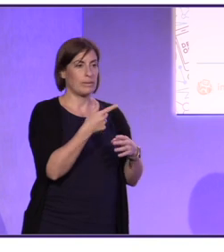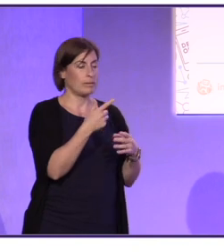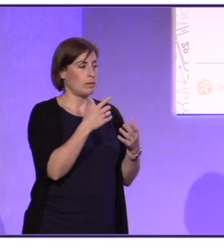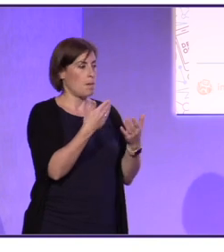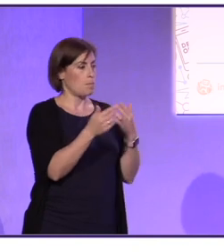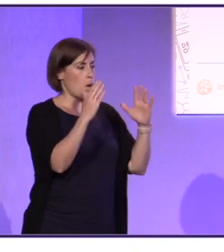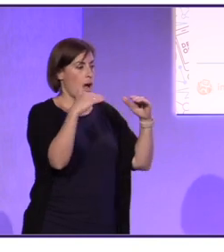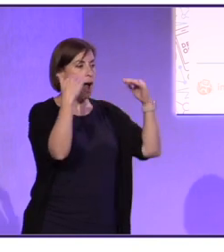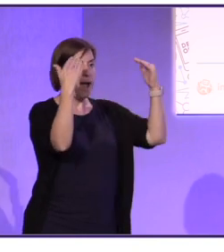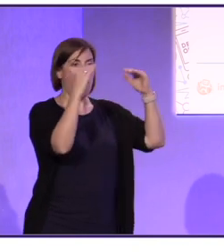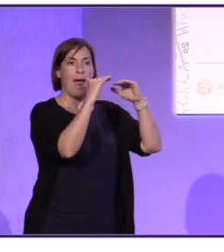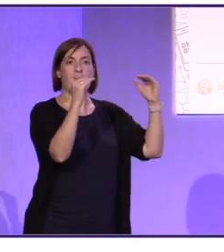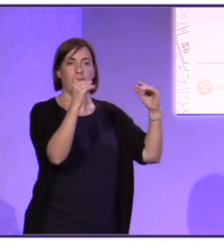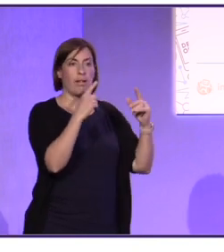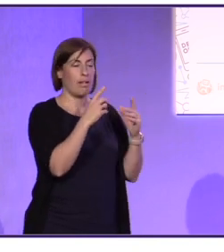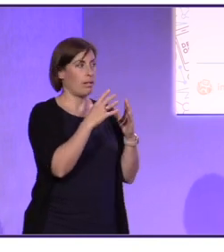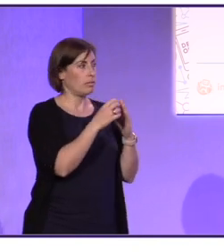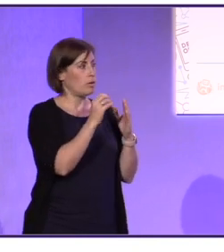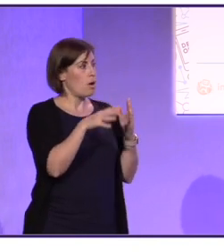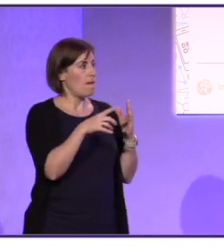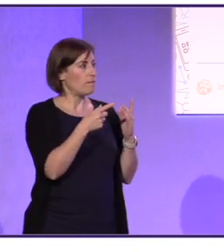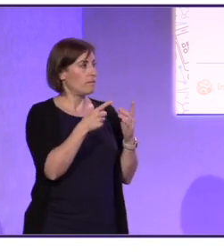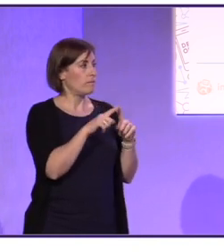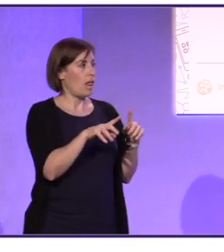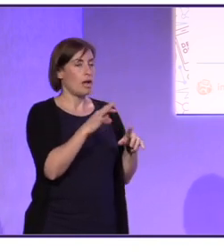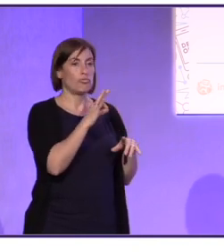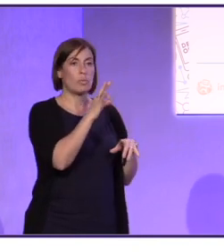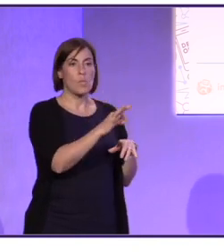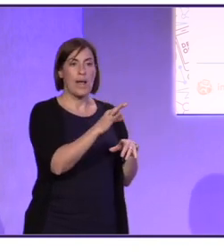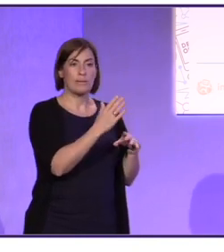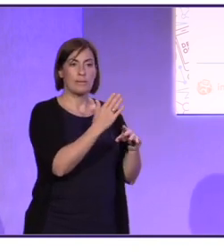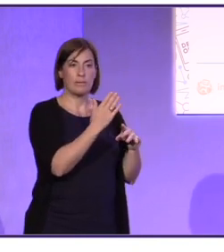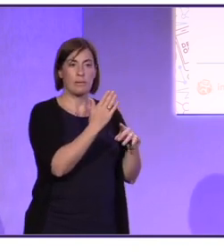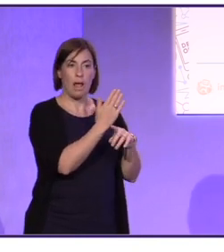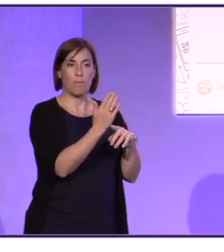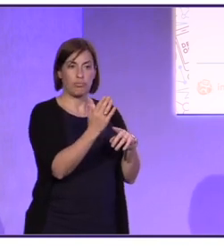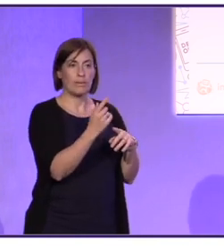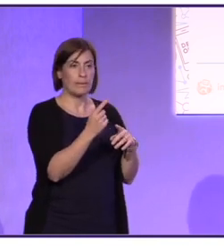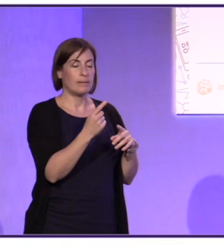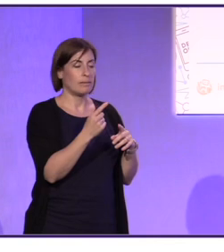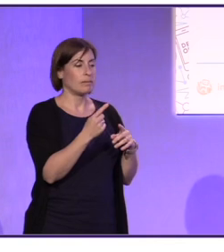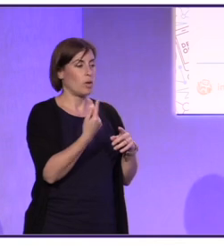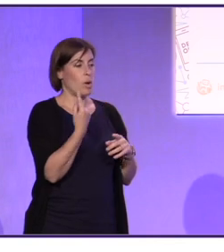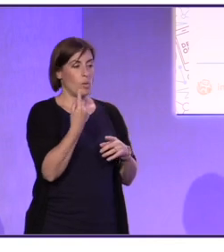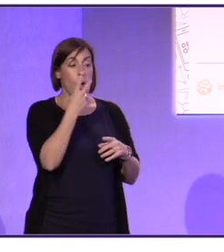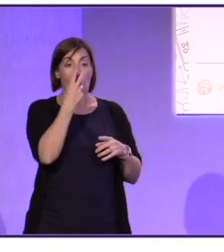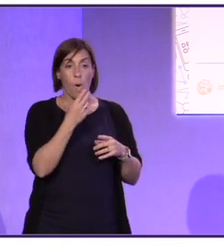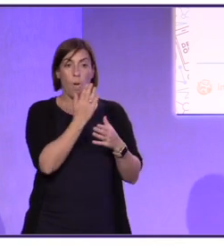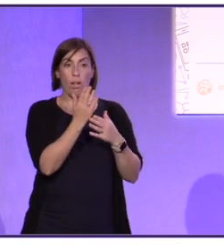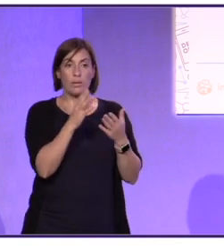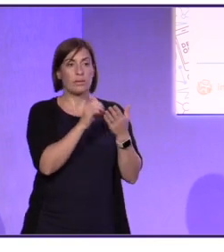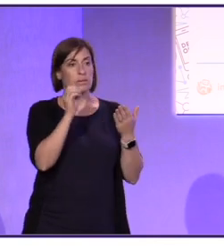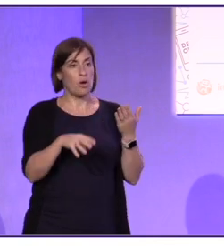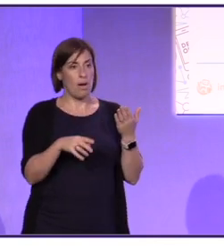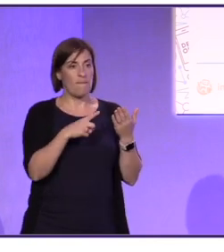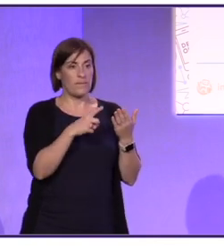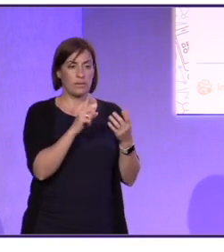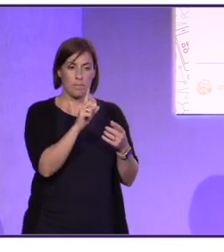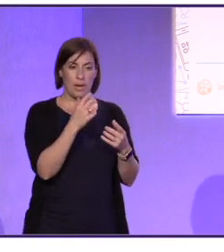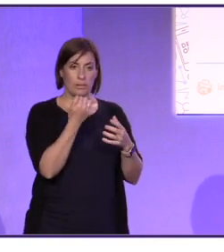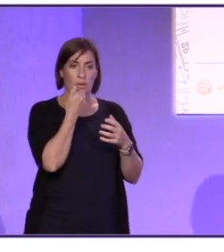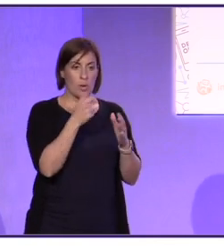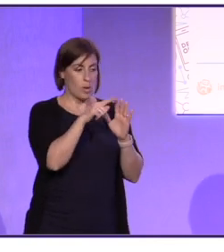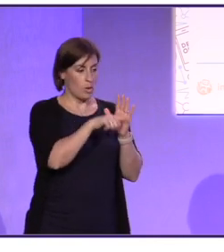high-level like requests. You have this piece of code spread throughout your